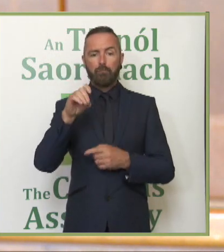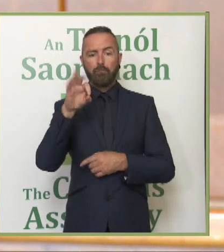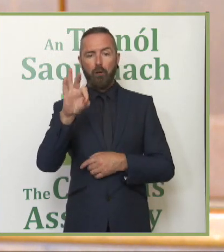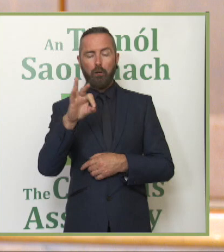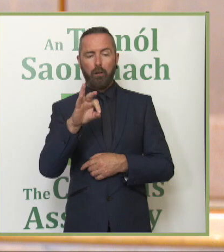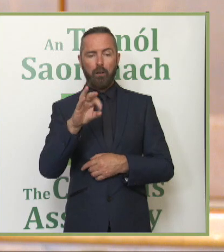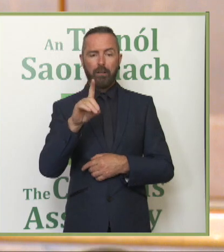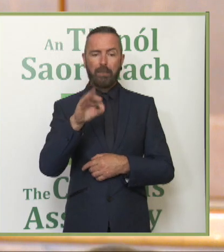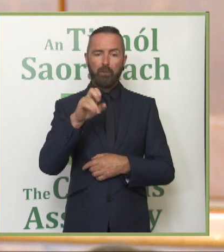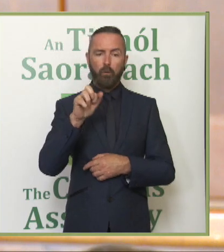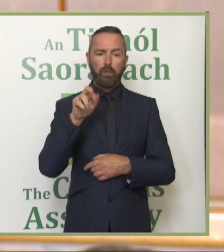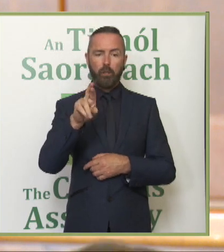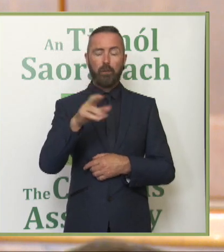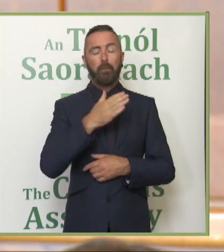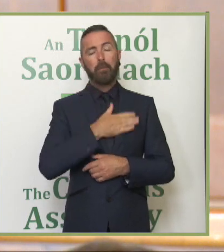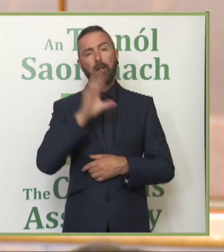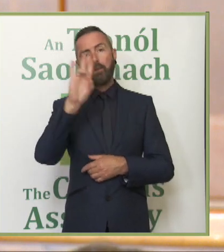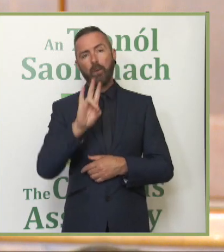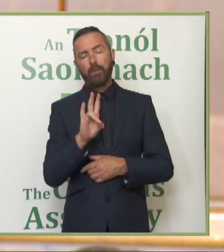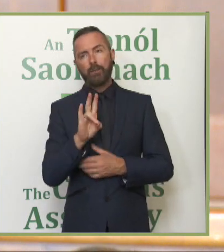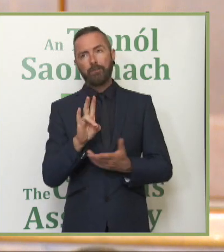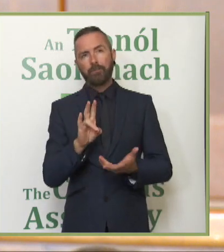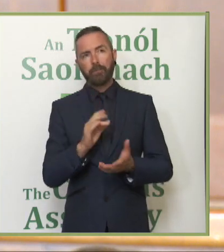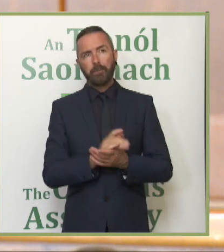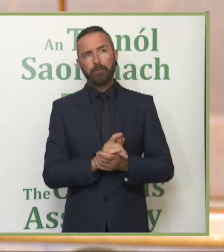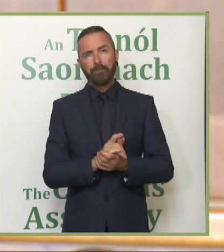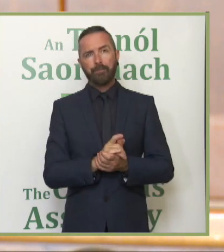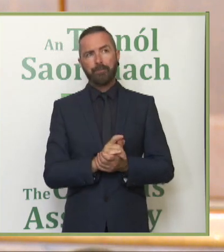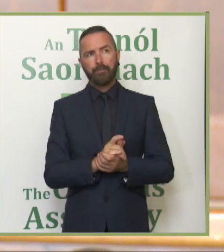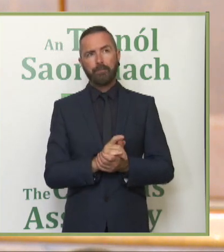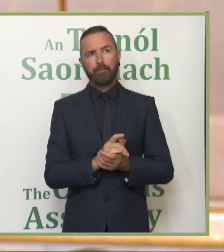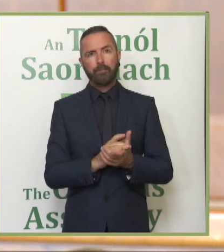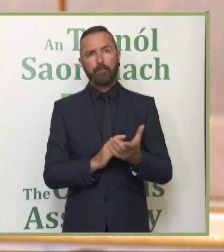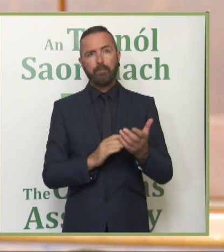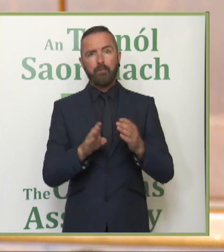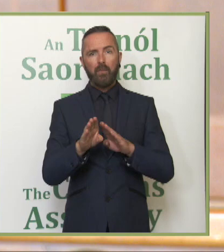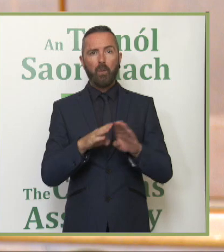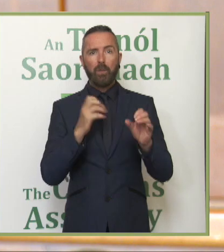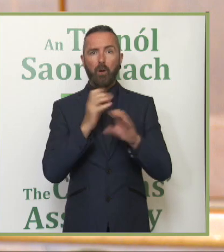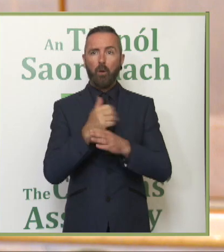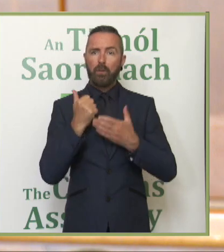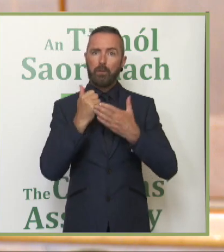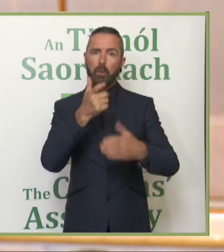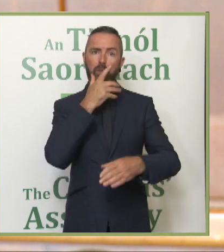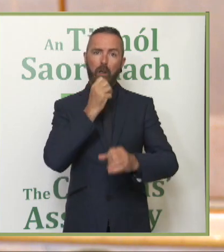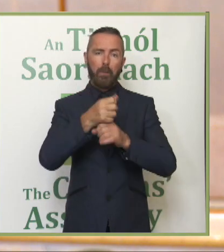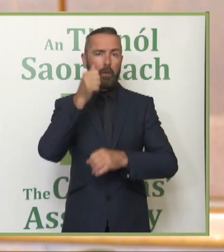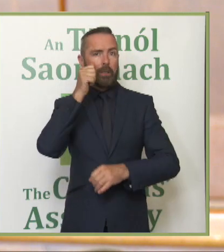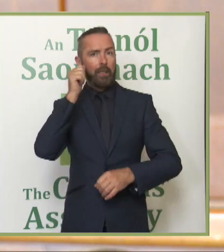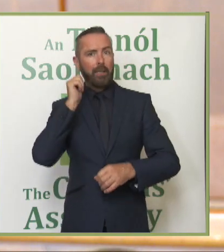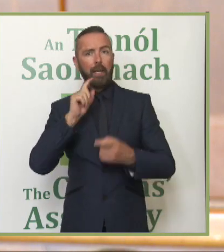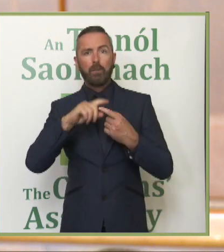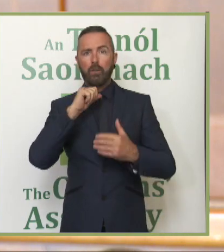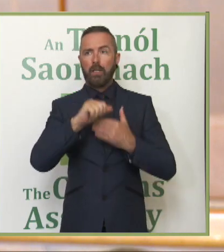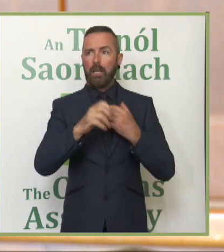disorder. So my question is, among all the support that we talked about yesterday and today about